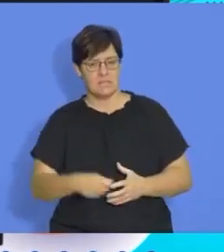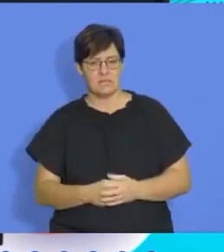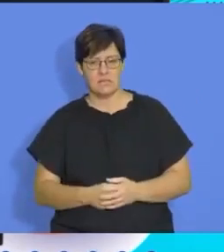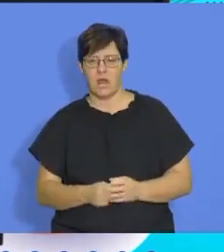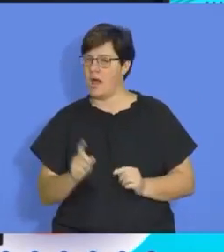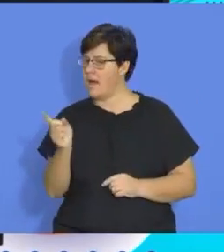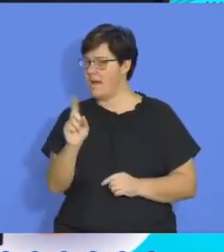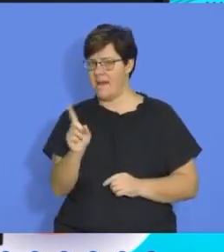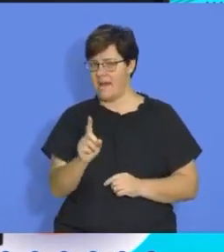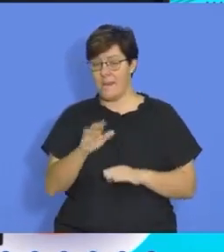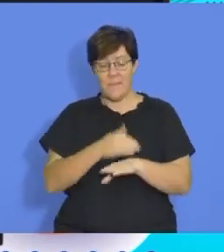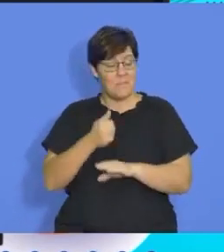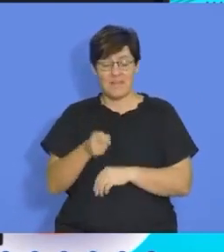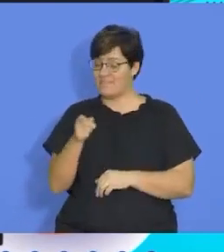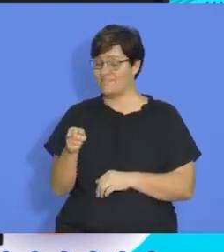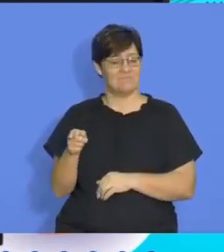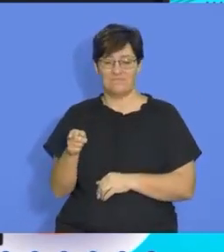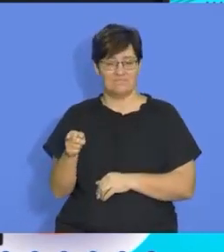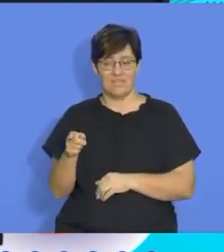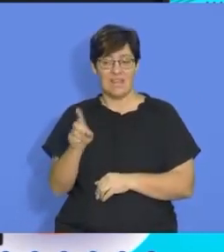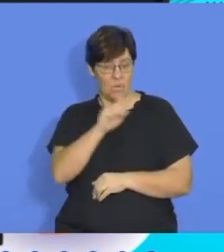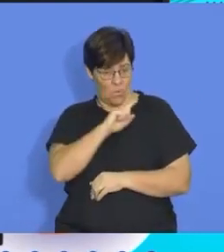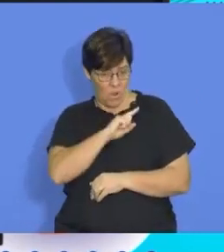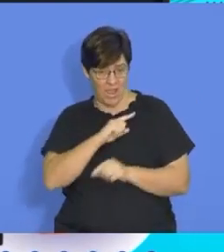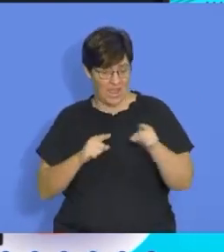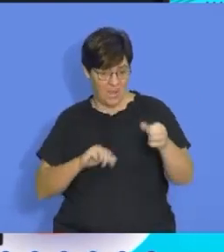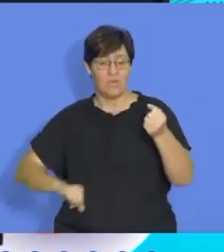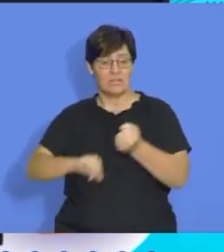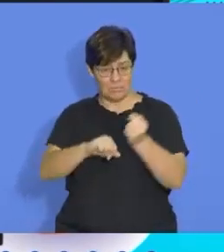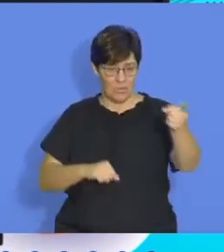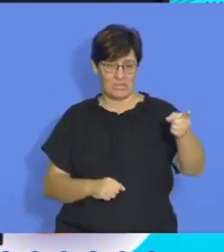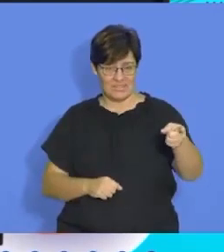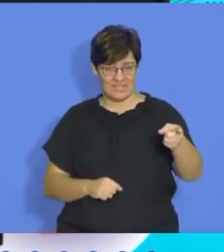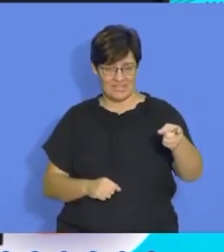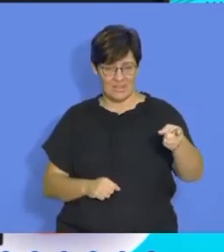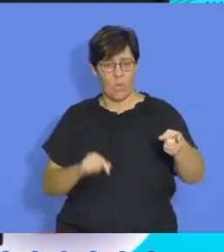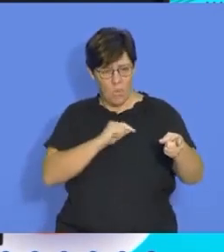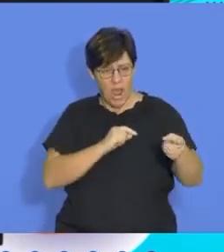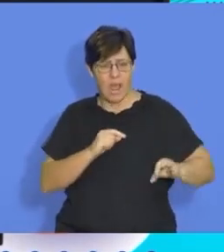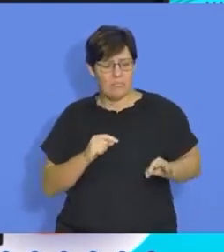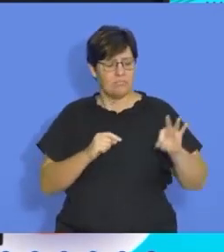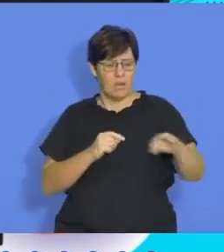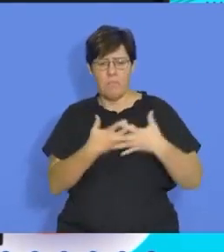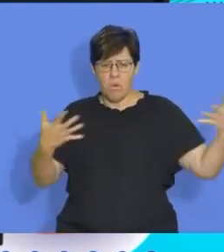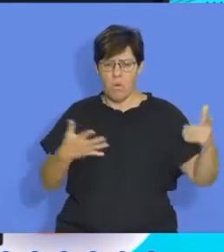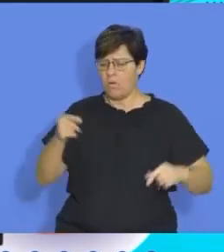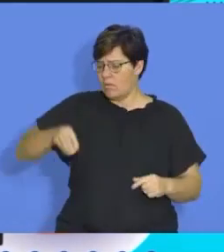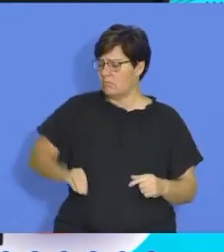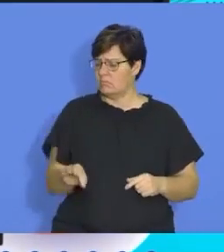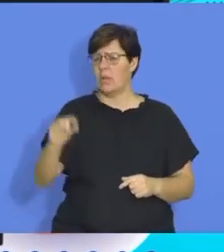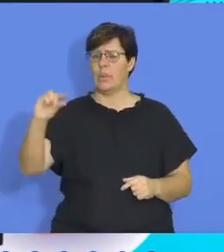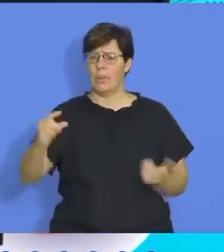profit as Craig. Now, based on this information, can you see why we agree with Craig? Remember, we've only